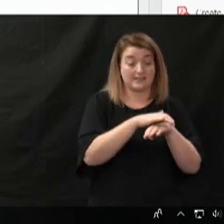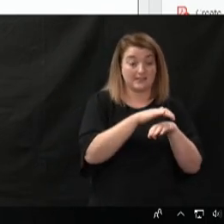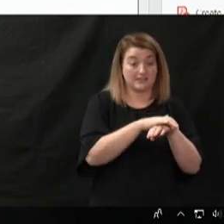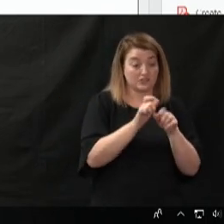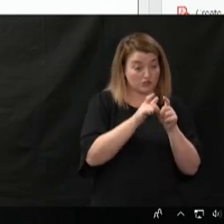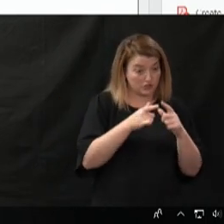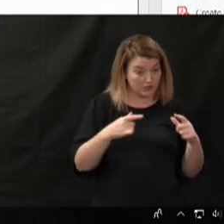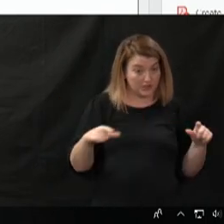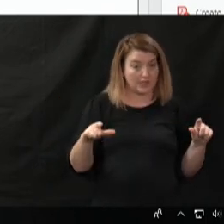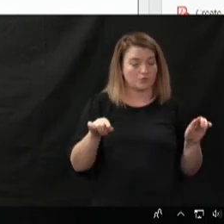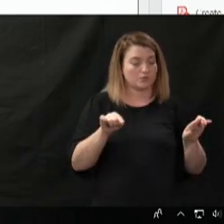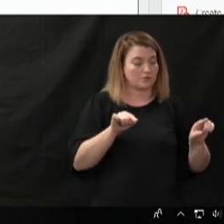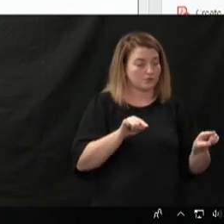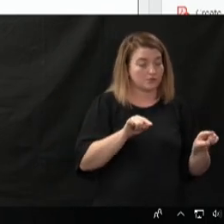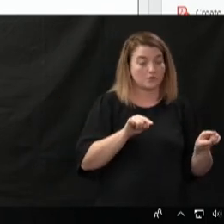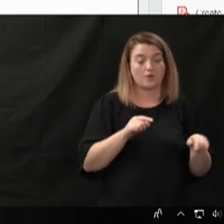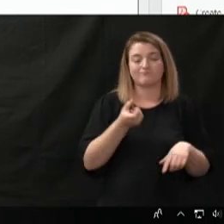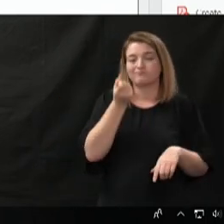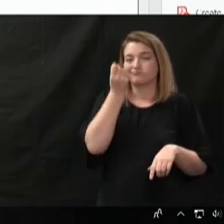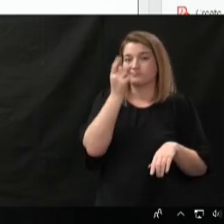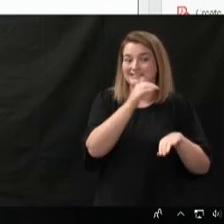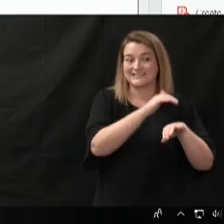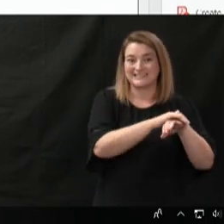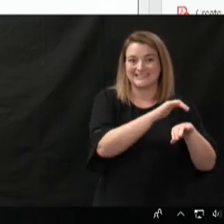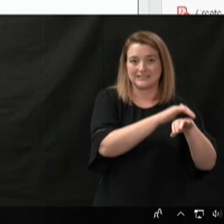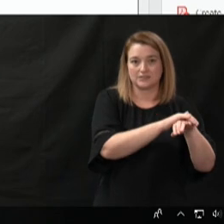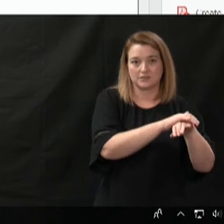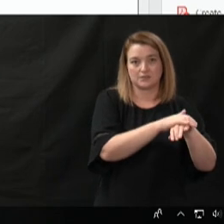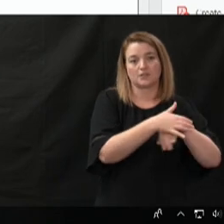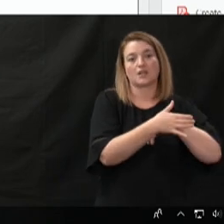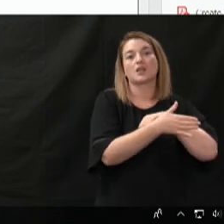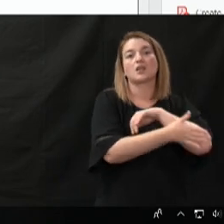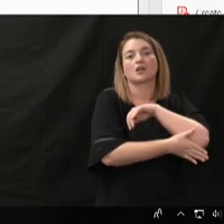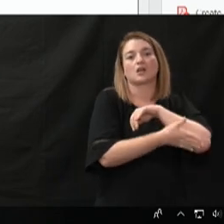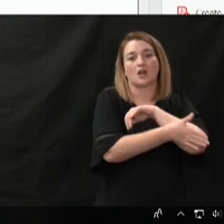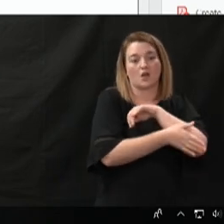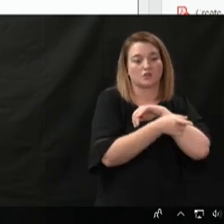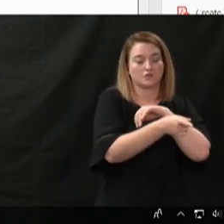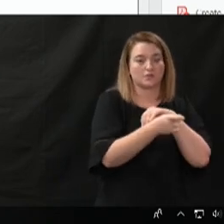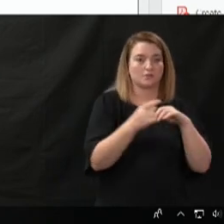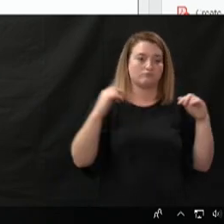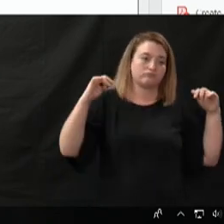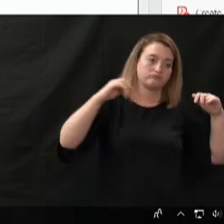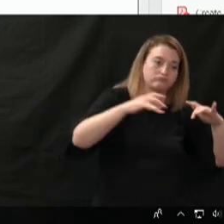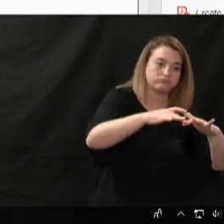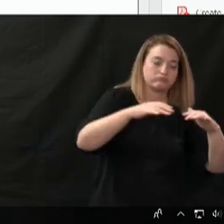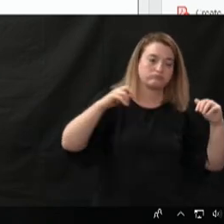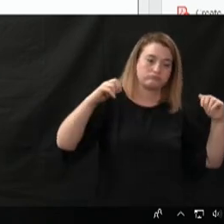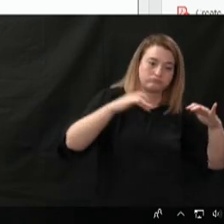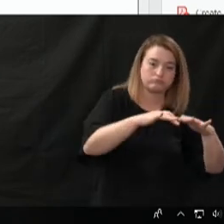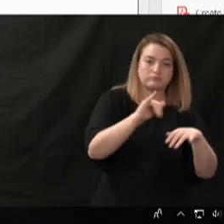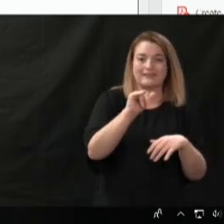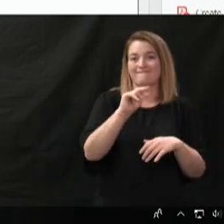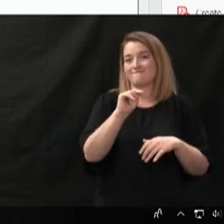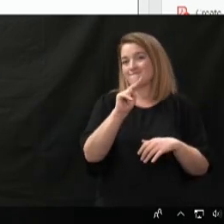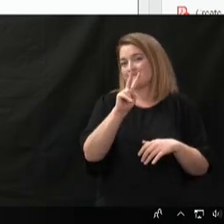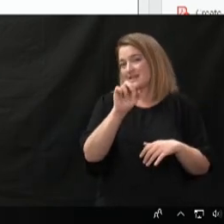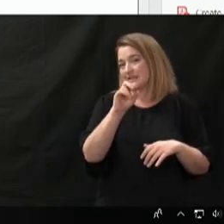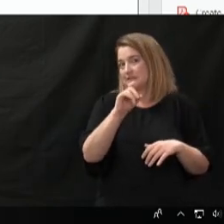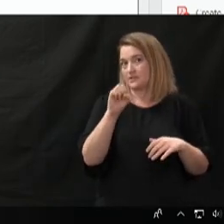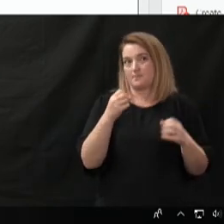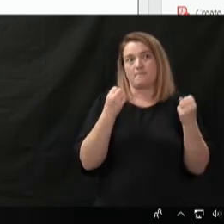many times, there are so many different words that come from different languages,